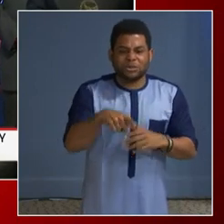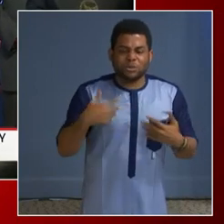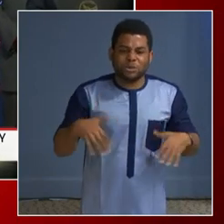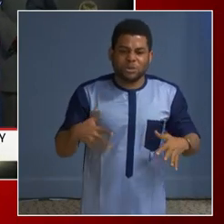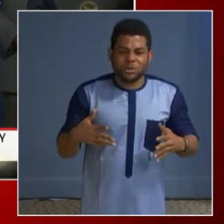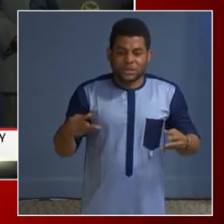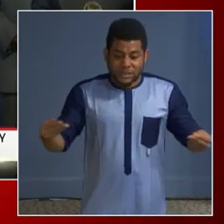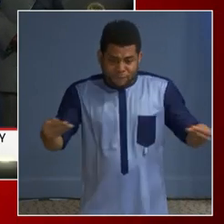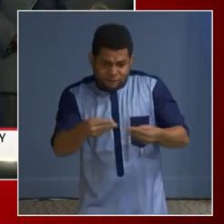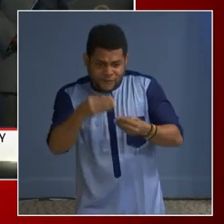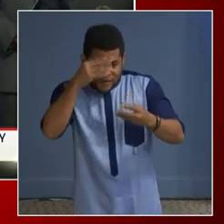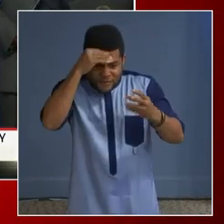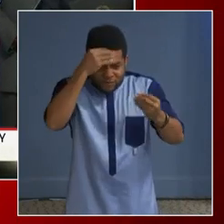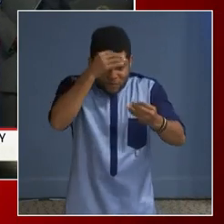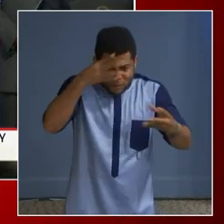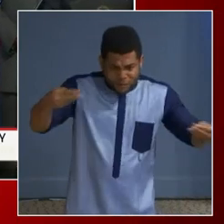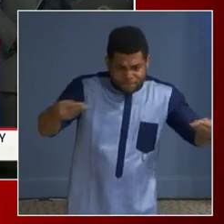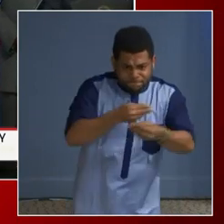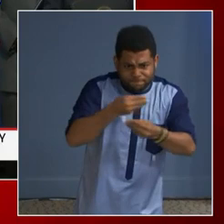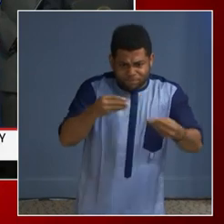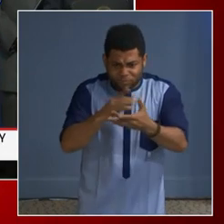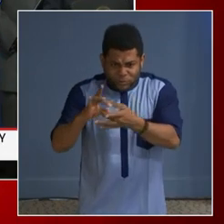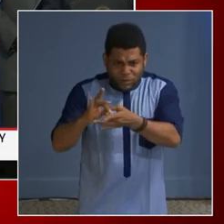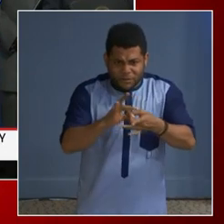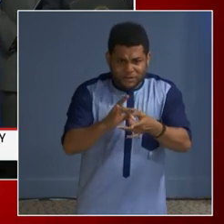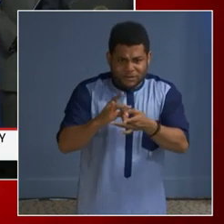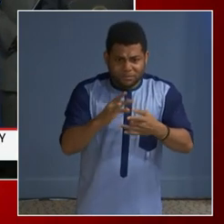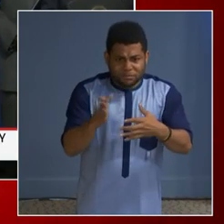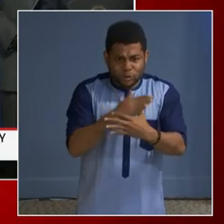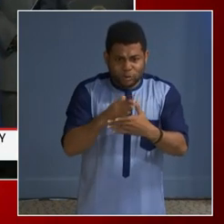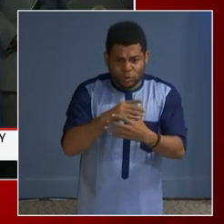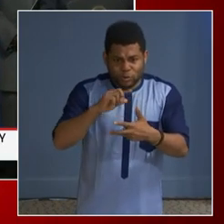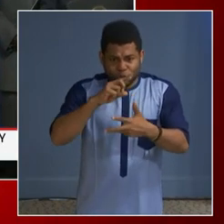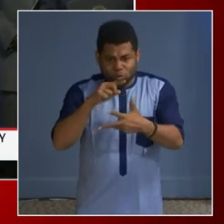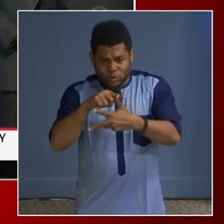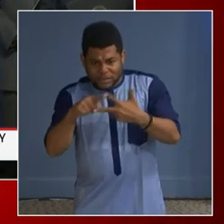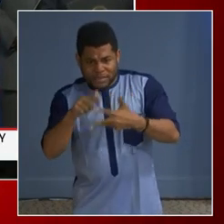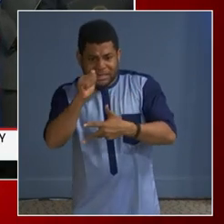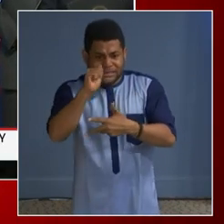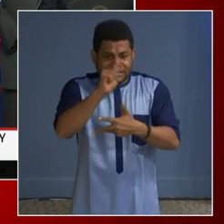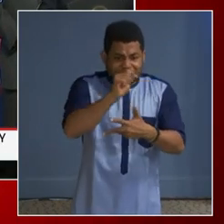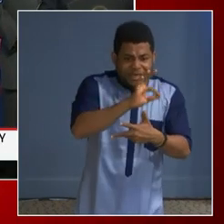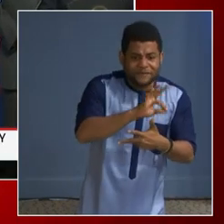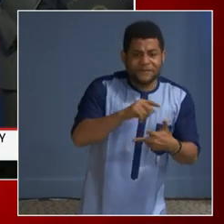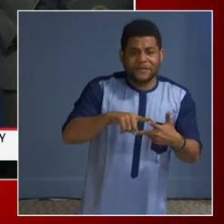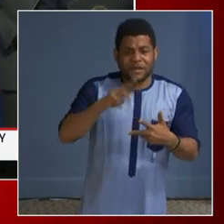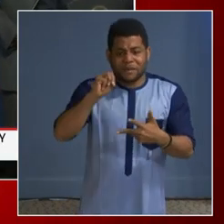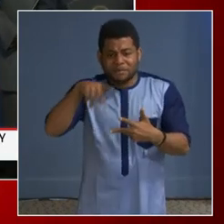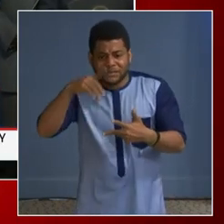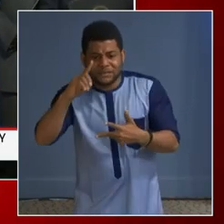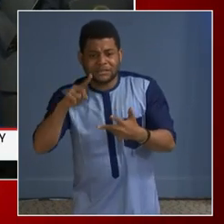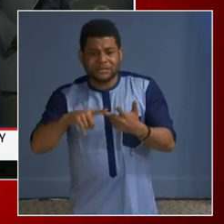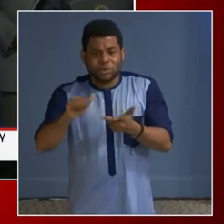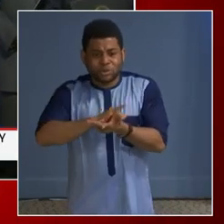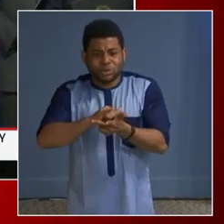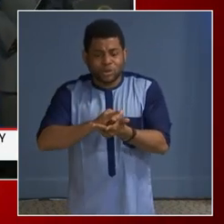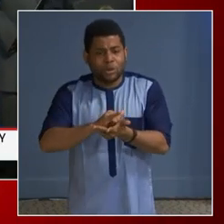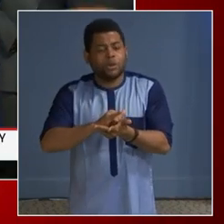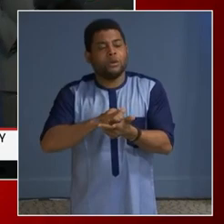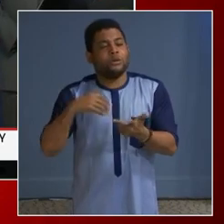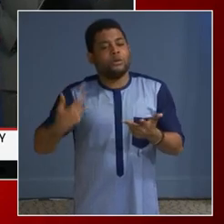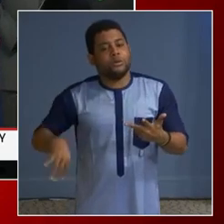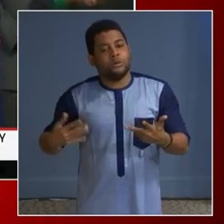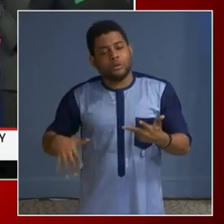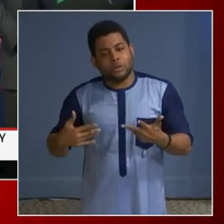and cooperation between the three agencies up here, ATF, Metro, NYPD, has been phenomenal.